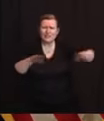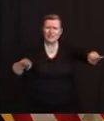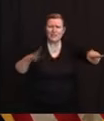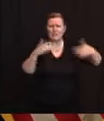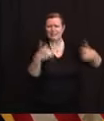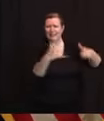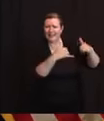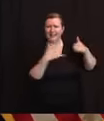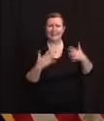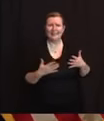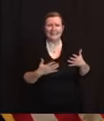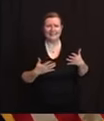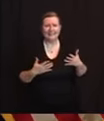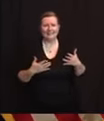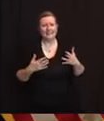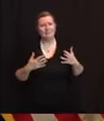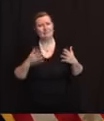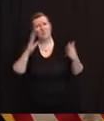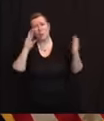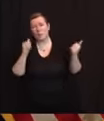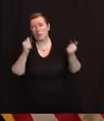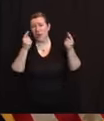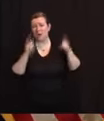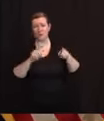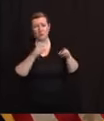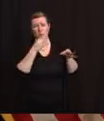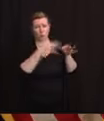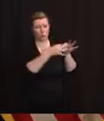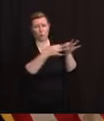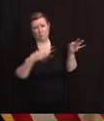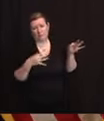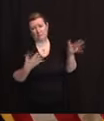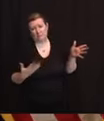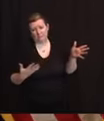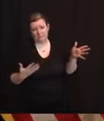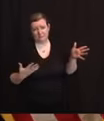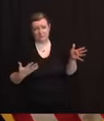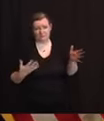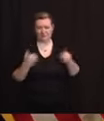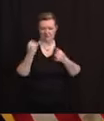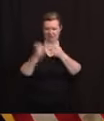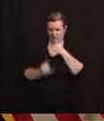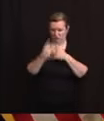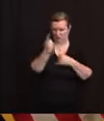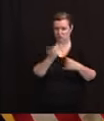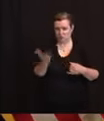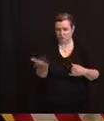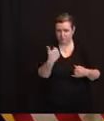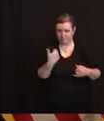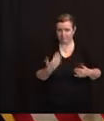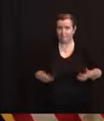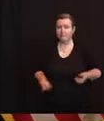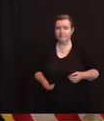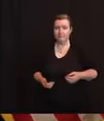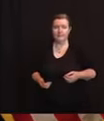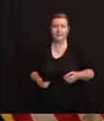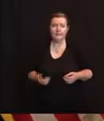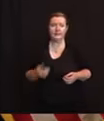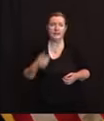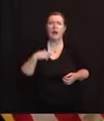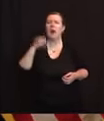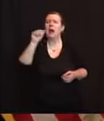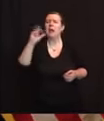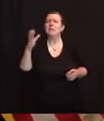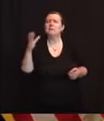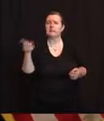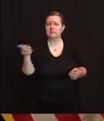get there sooner than later. Thank you. Please, you're going to take us home here. Hold on one second. I'm with the Atlantic City Press, so I have some casino